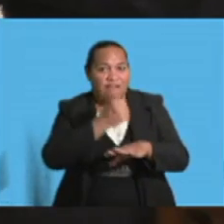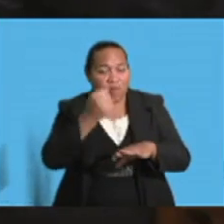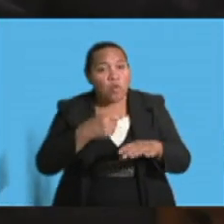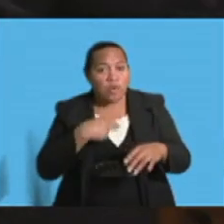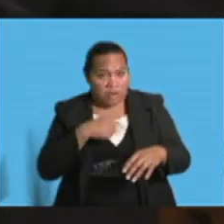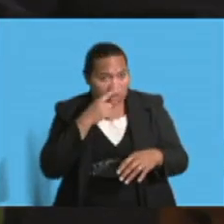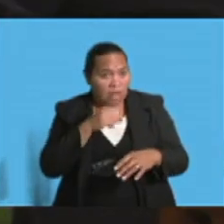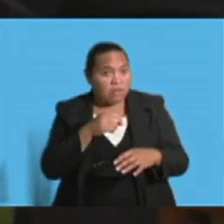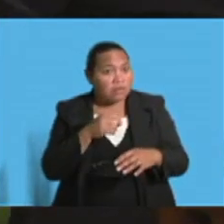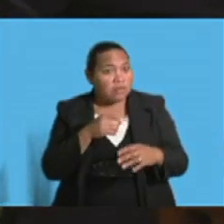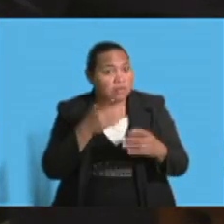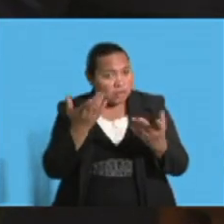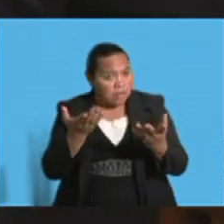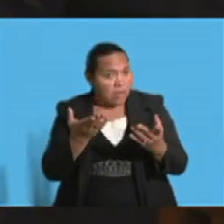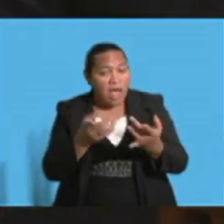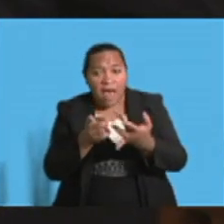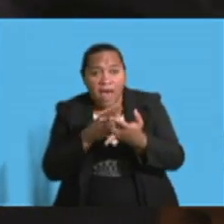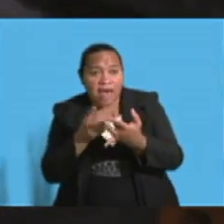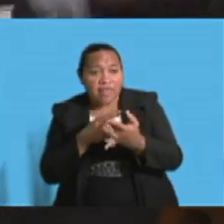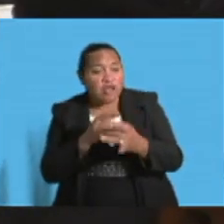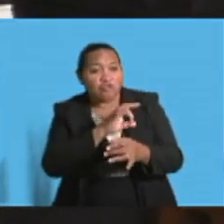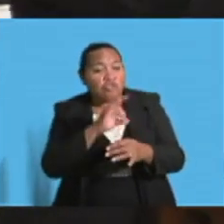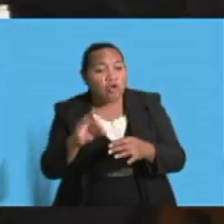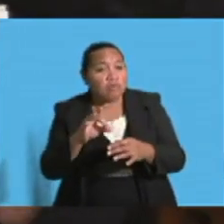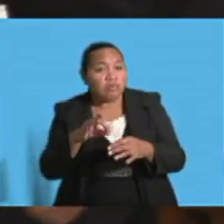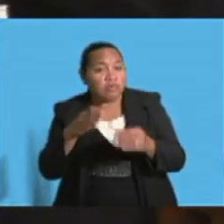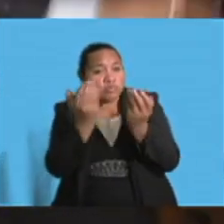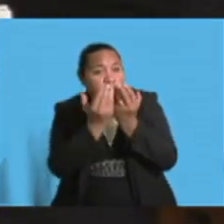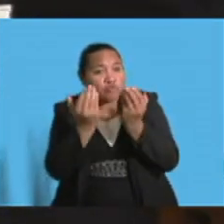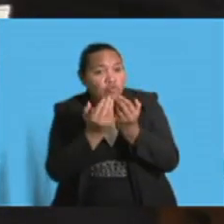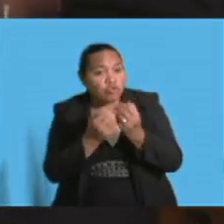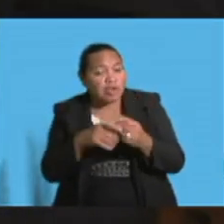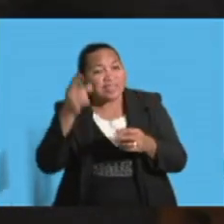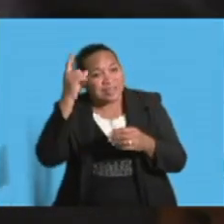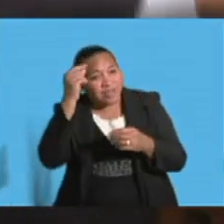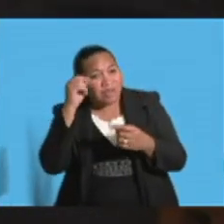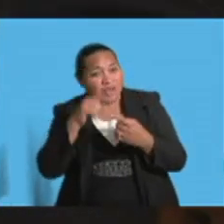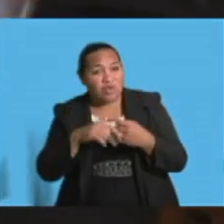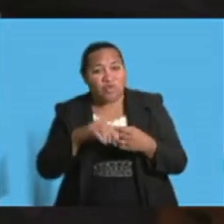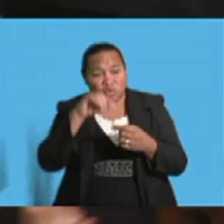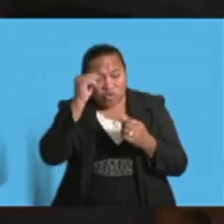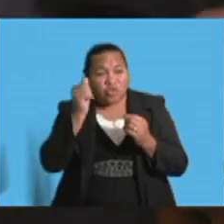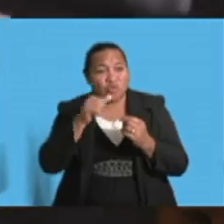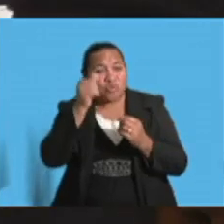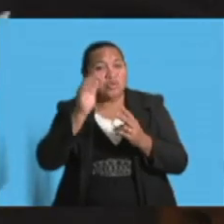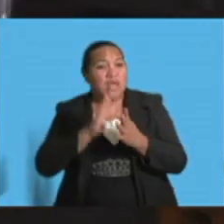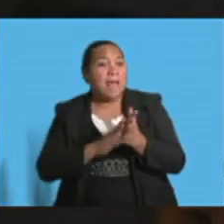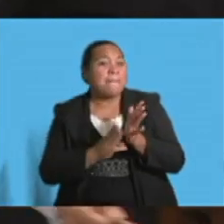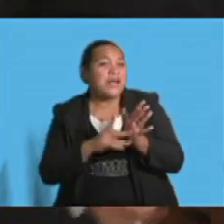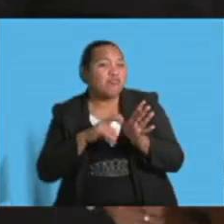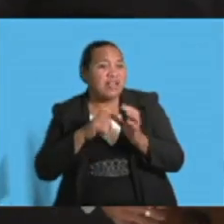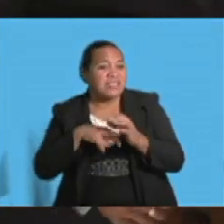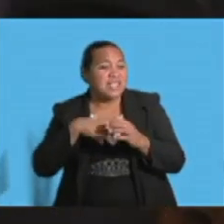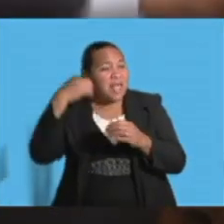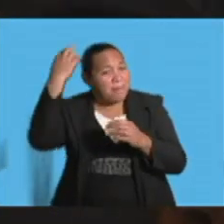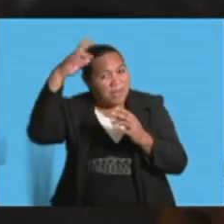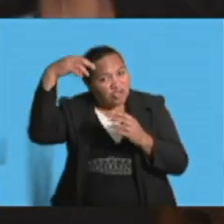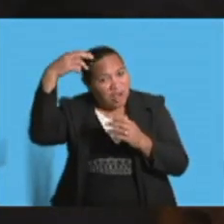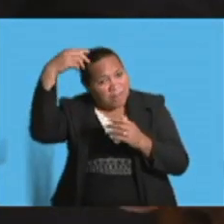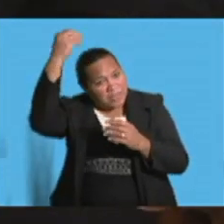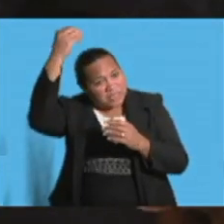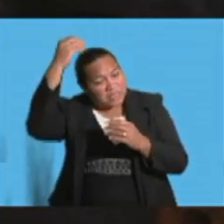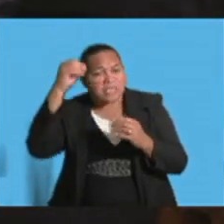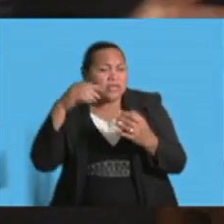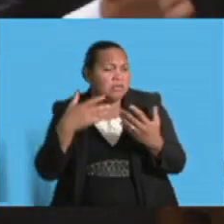list of names of all the people who are non-Muslims, people who eat okay, people who are Hindus, people who are Madrasis, people who are Punjabis. We could have done all of